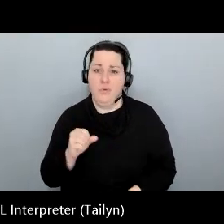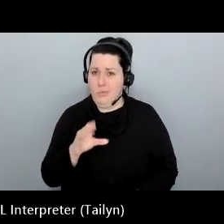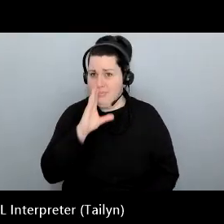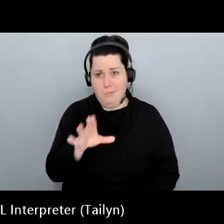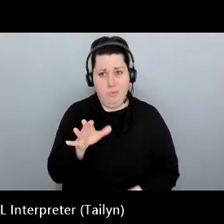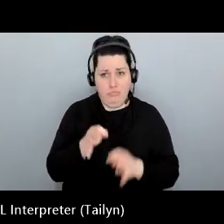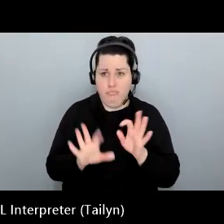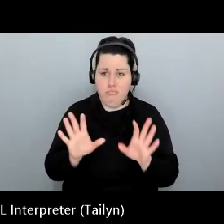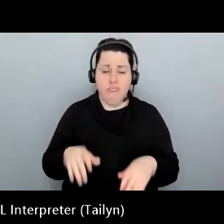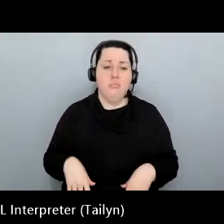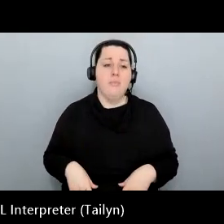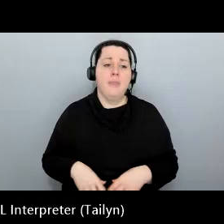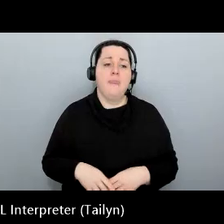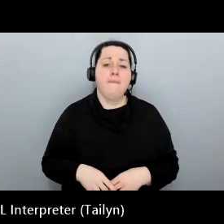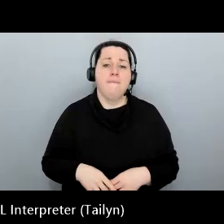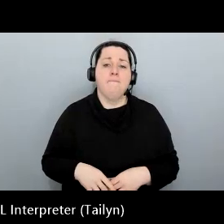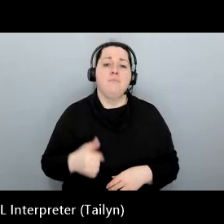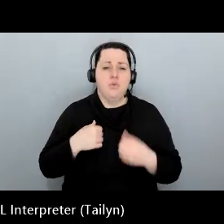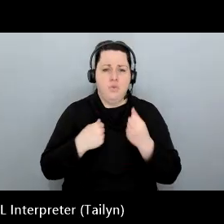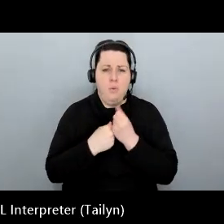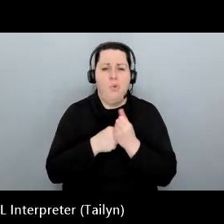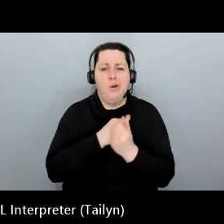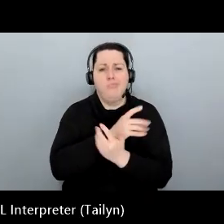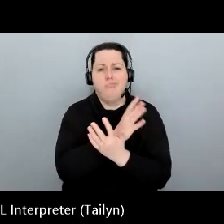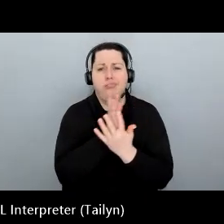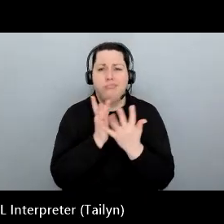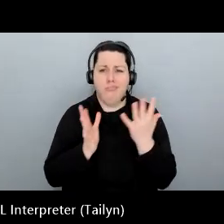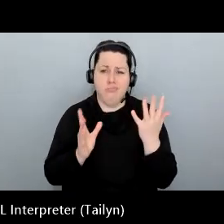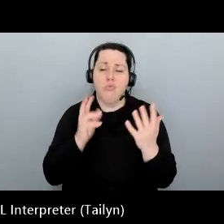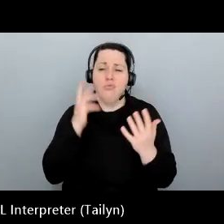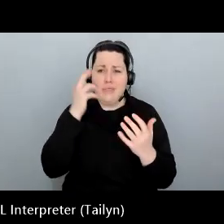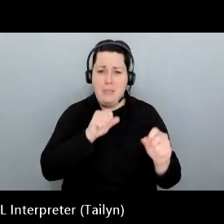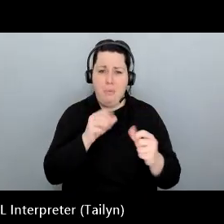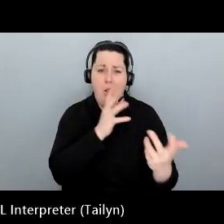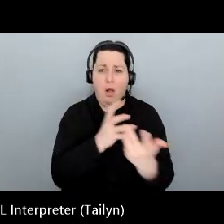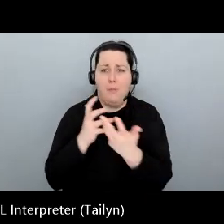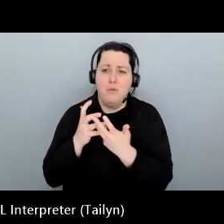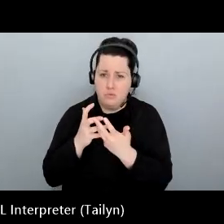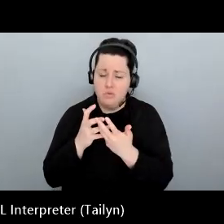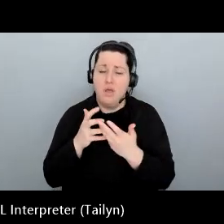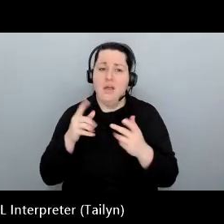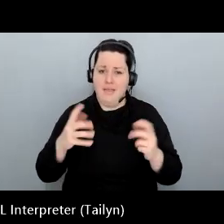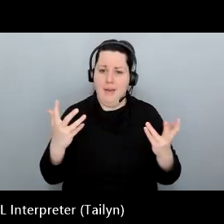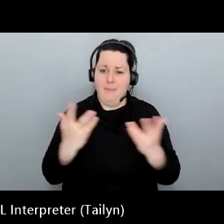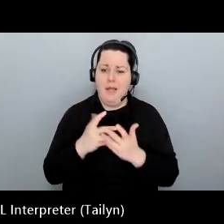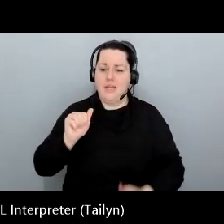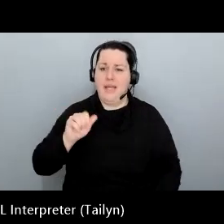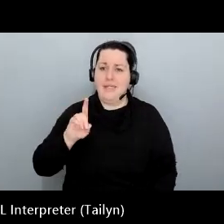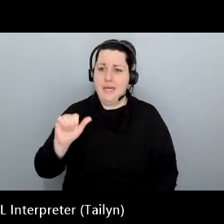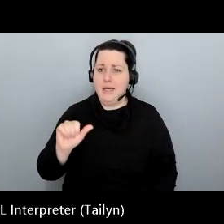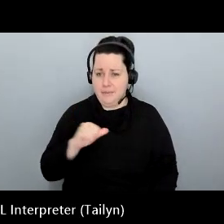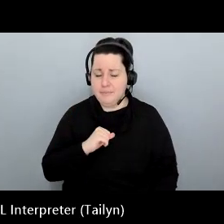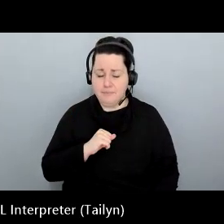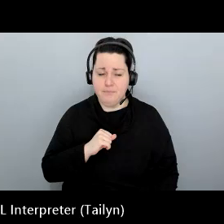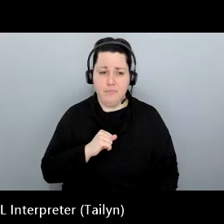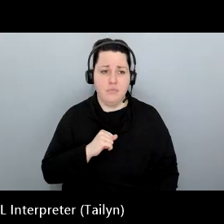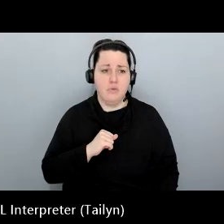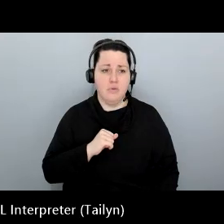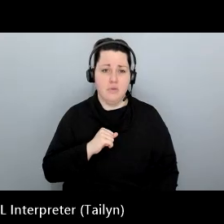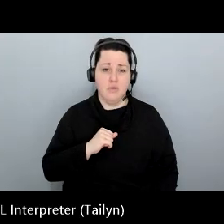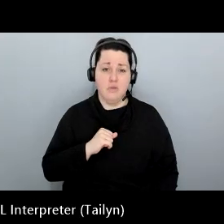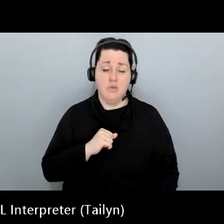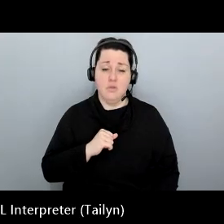straightforward. We support a wide array of reasonable accommodations that align with the Americans with Disabilities Act. So really